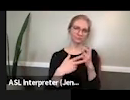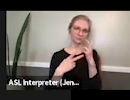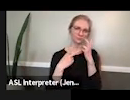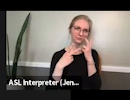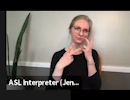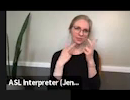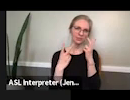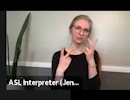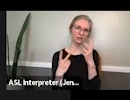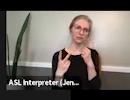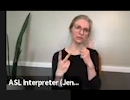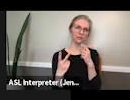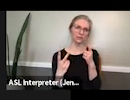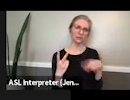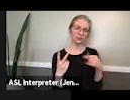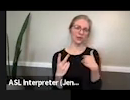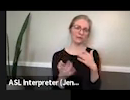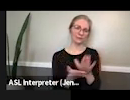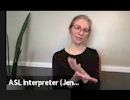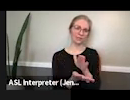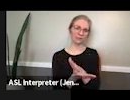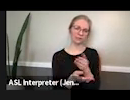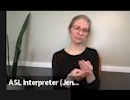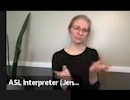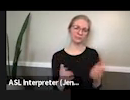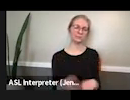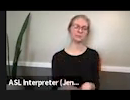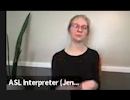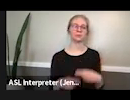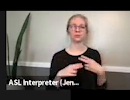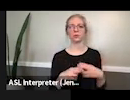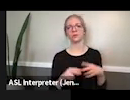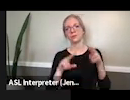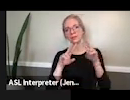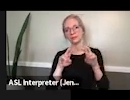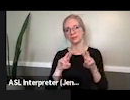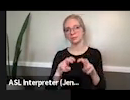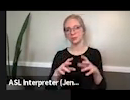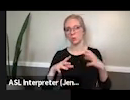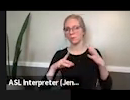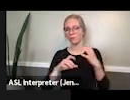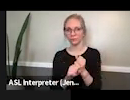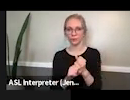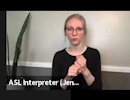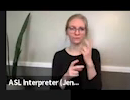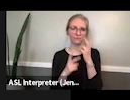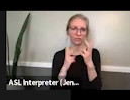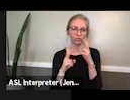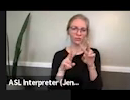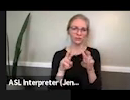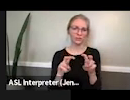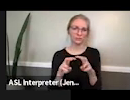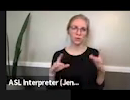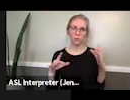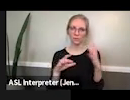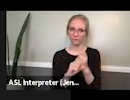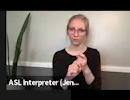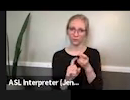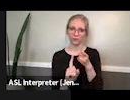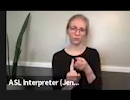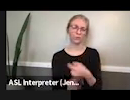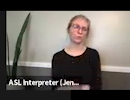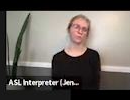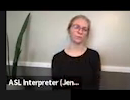as a handout. It's called Assessment Overview, Vision Assessment Overview. It's an